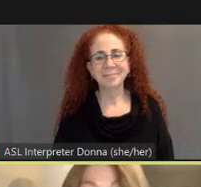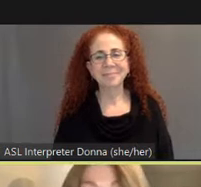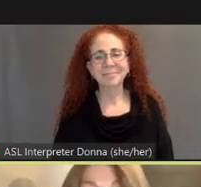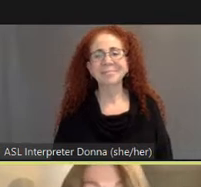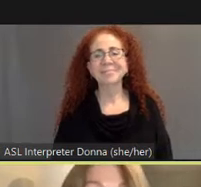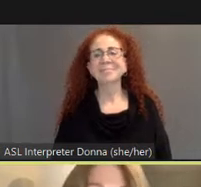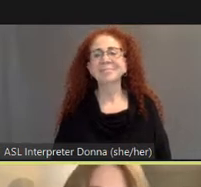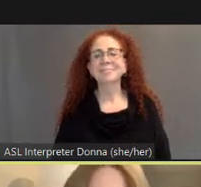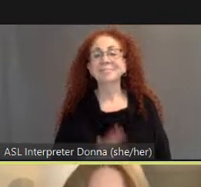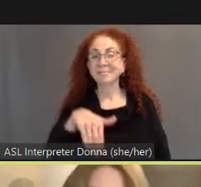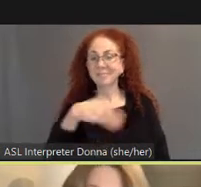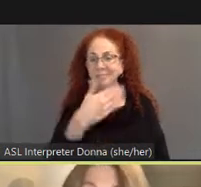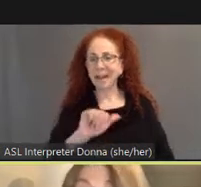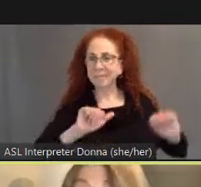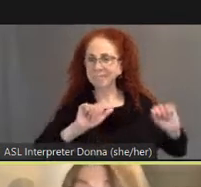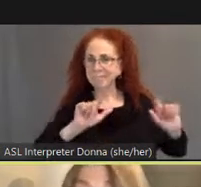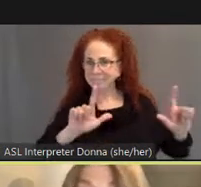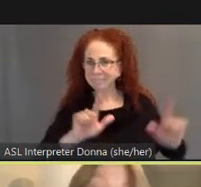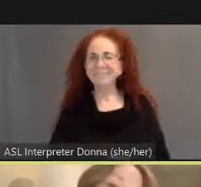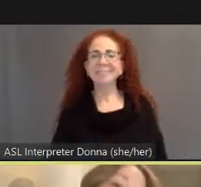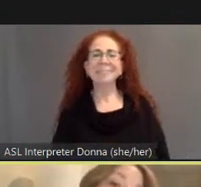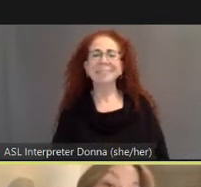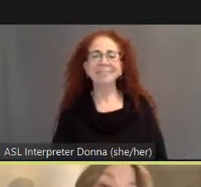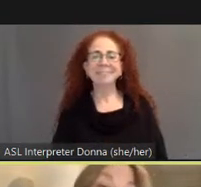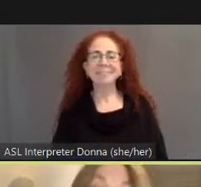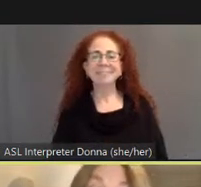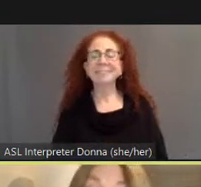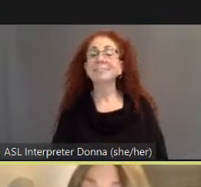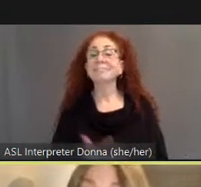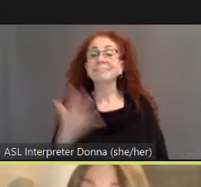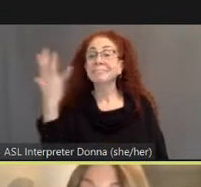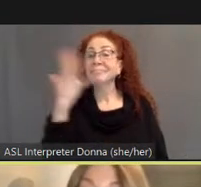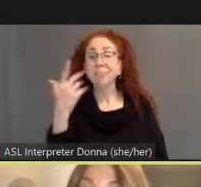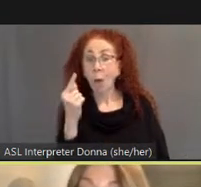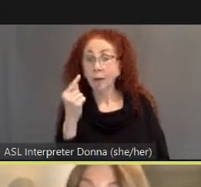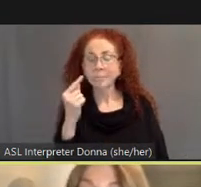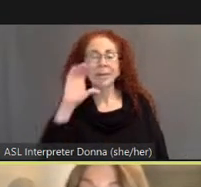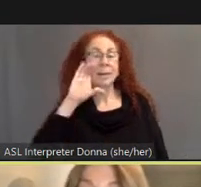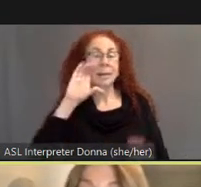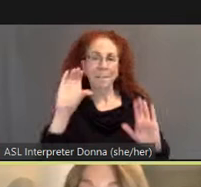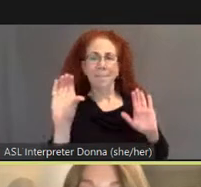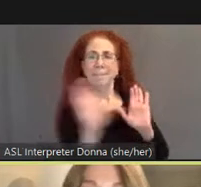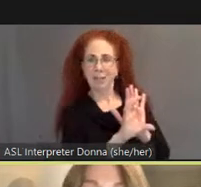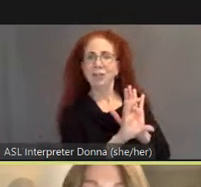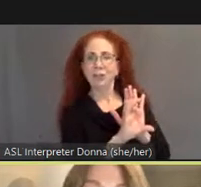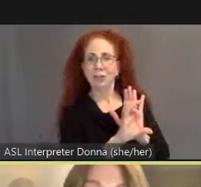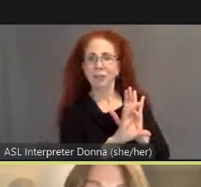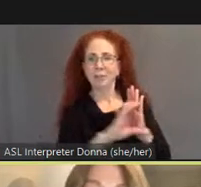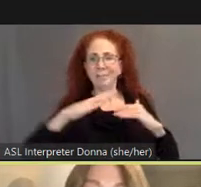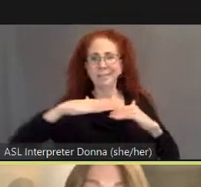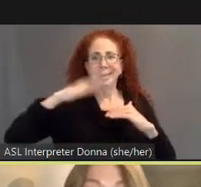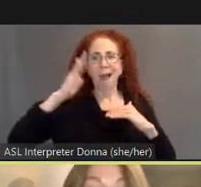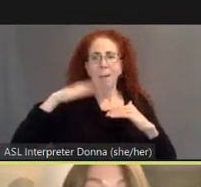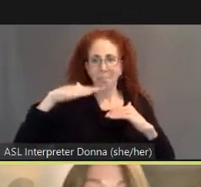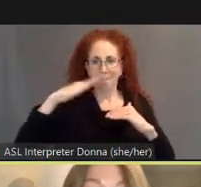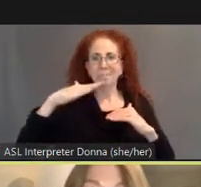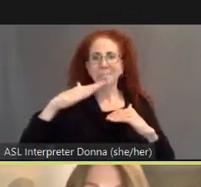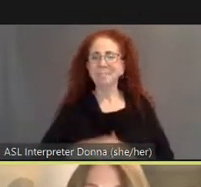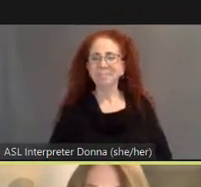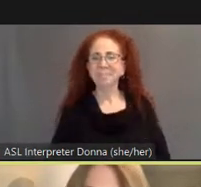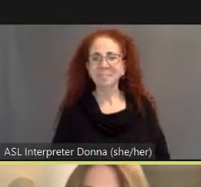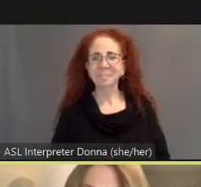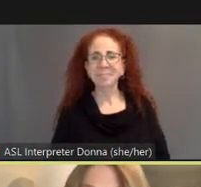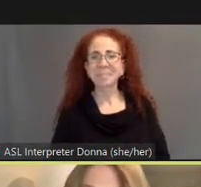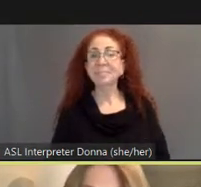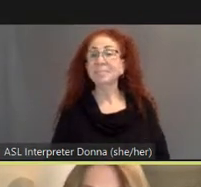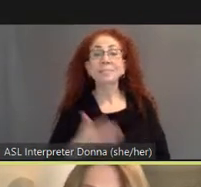This, as I advance to the next slide, this slide includes an image for the top 3 quarters.